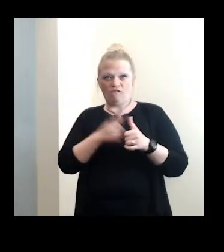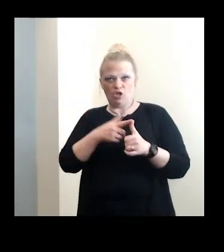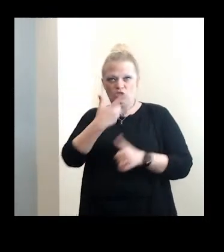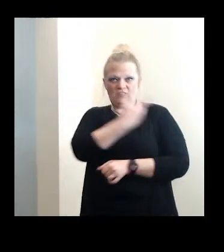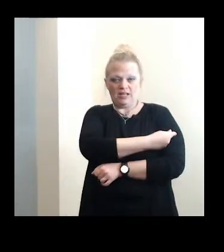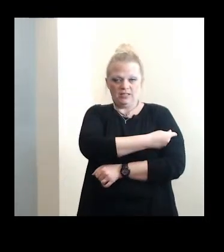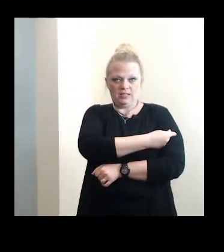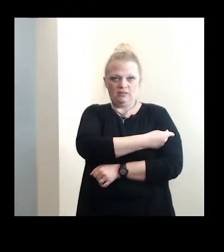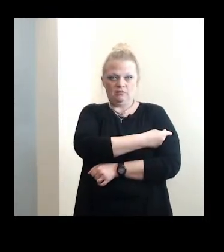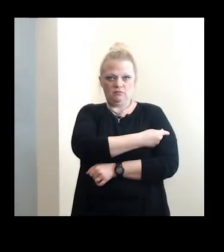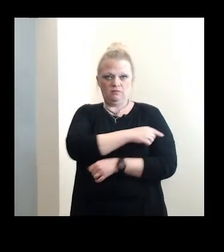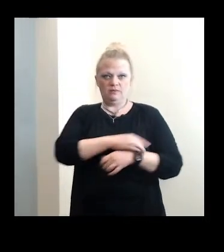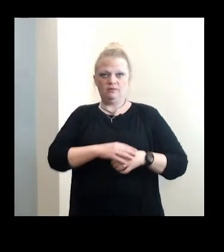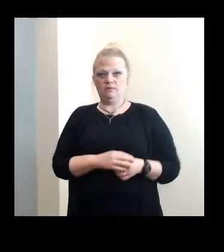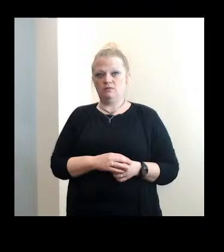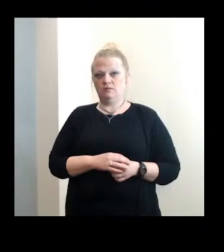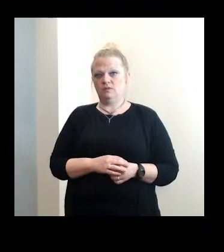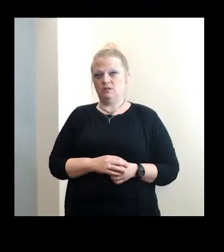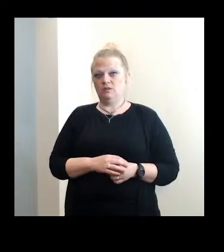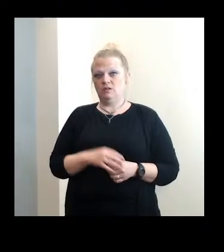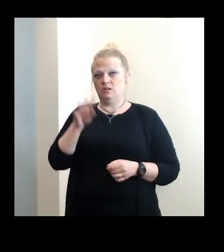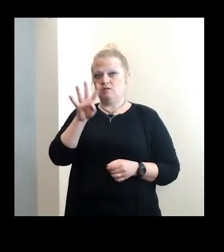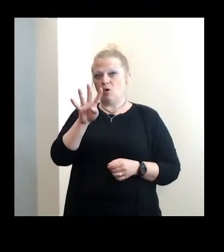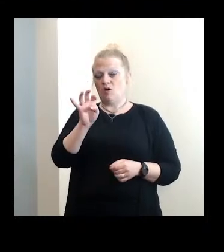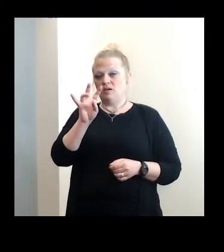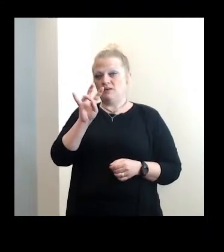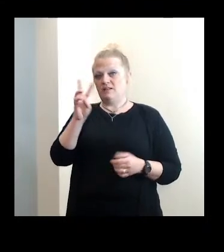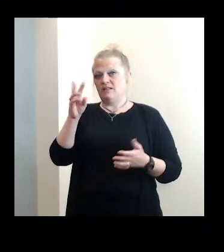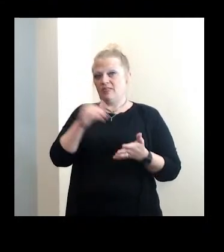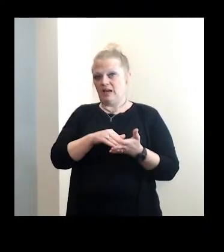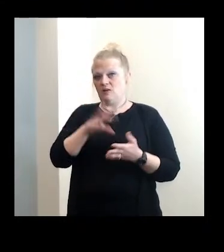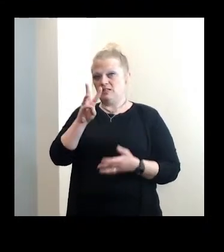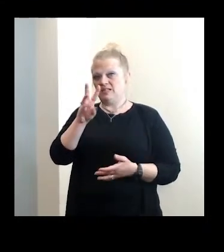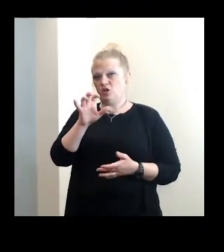dose of COVID-19 vaccine. That's